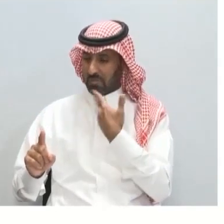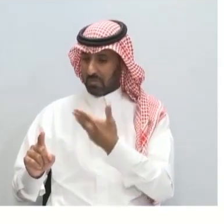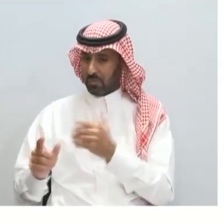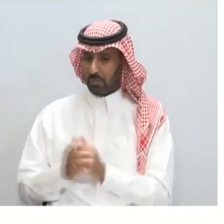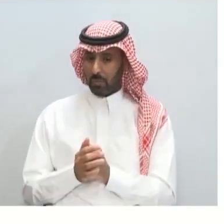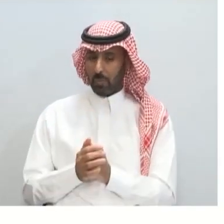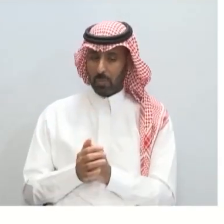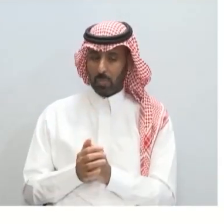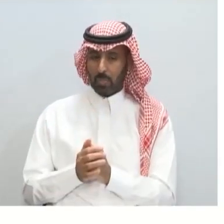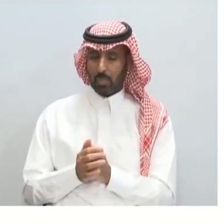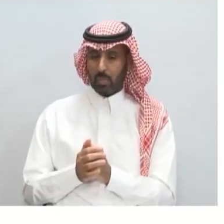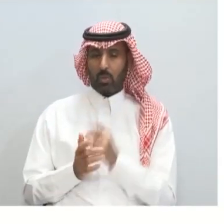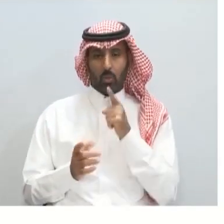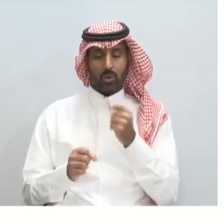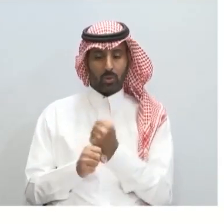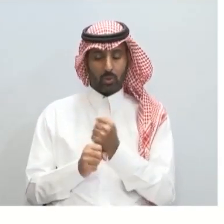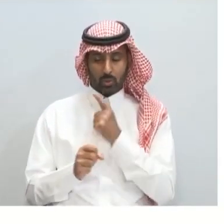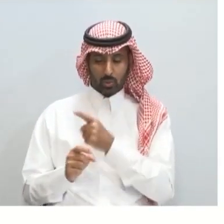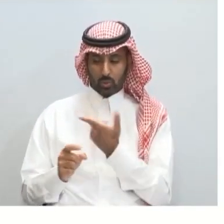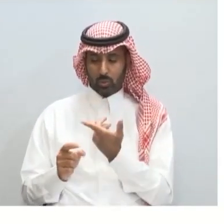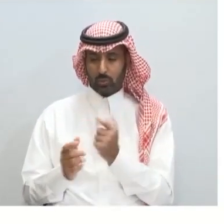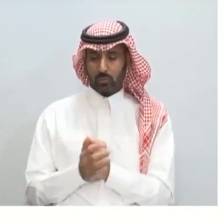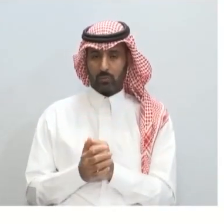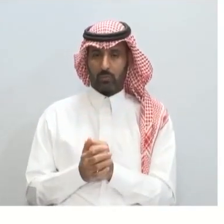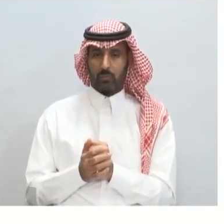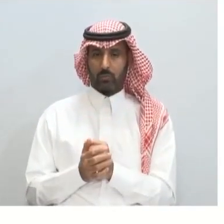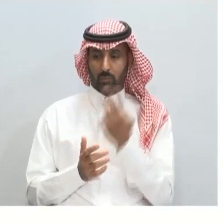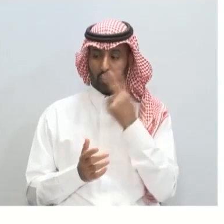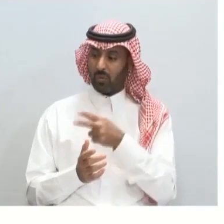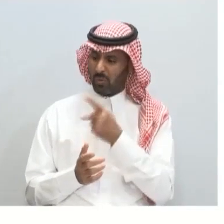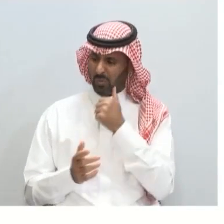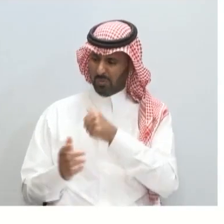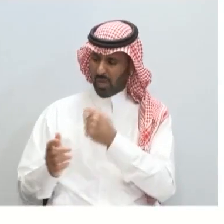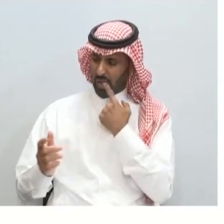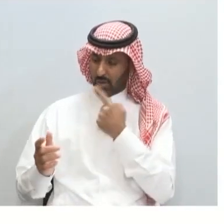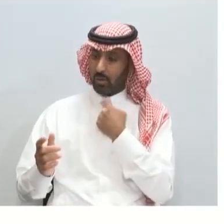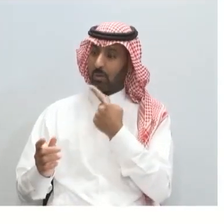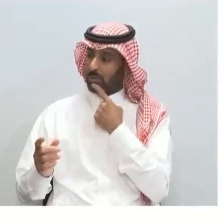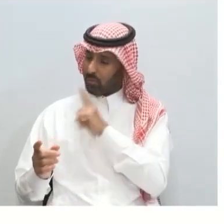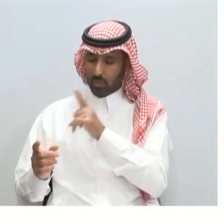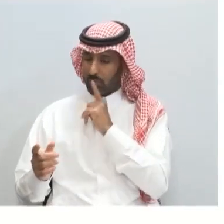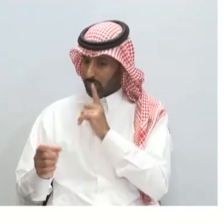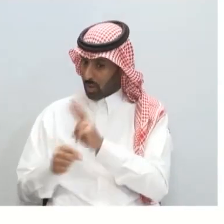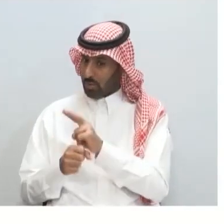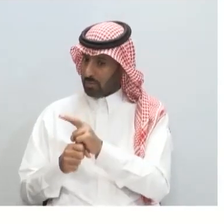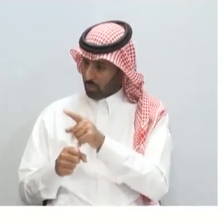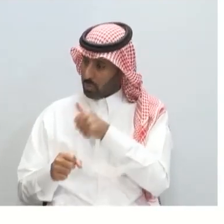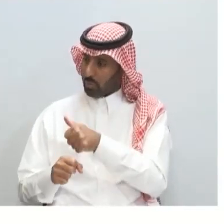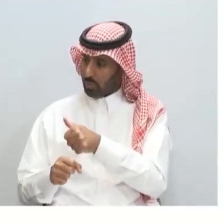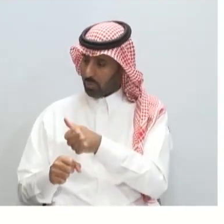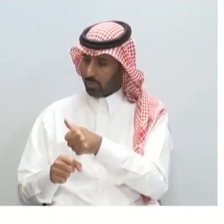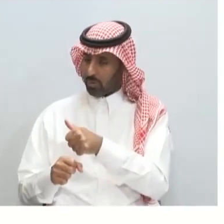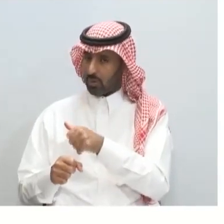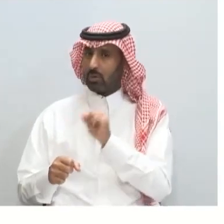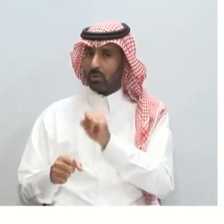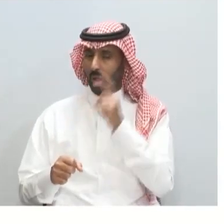it what would you have done would you do the same as Maha or not of course this is uh your